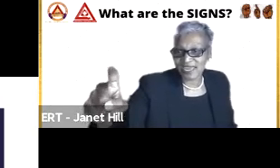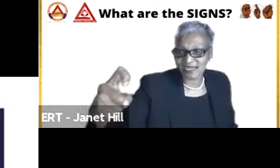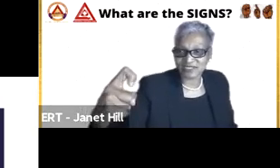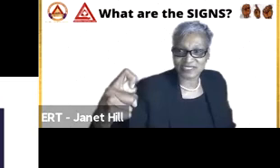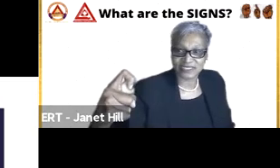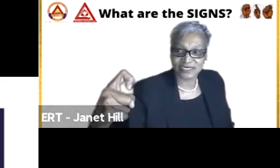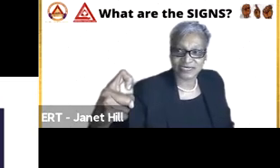letter X.